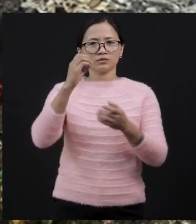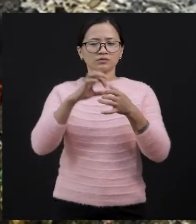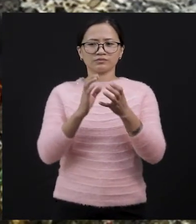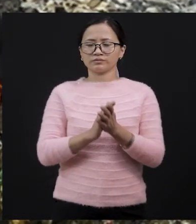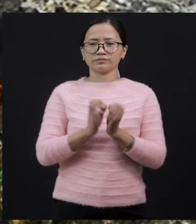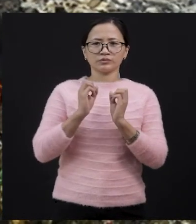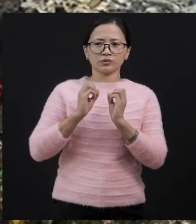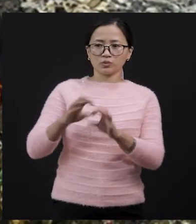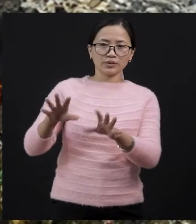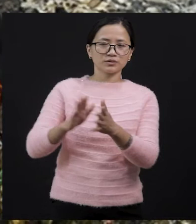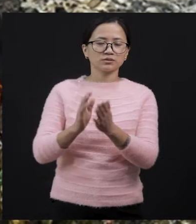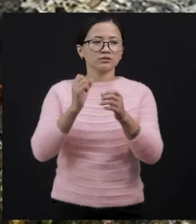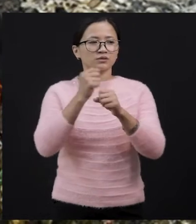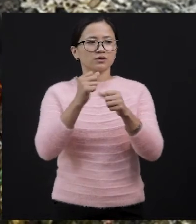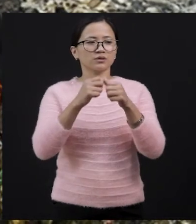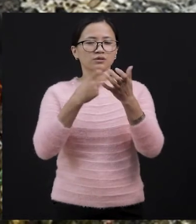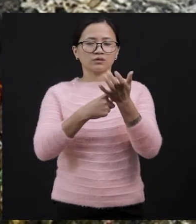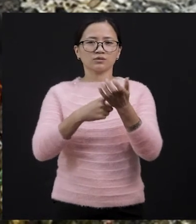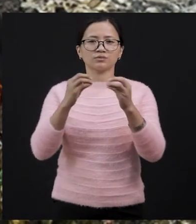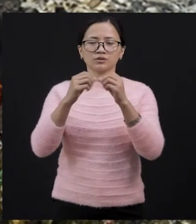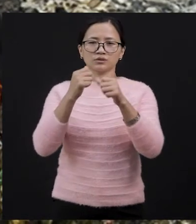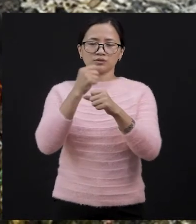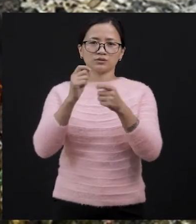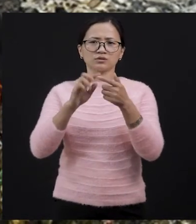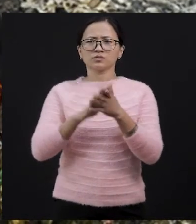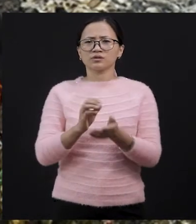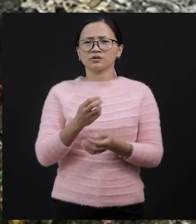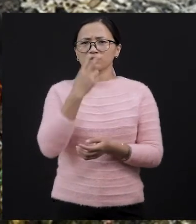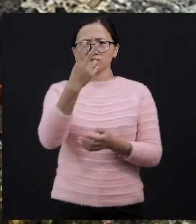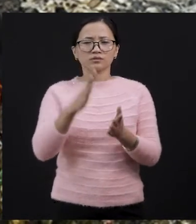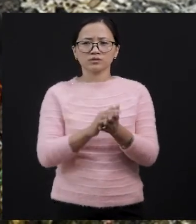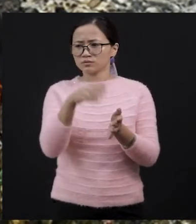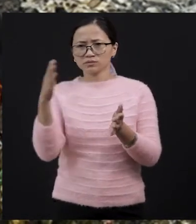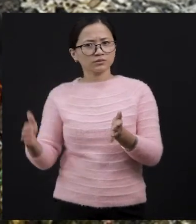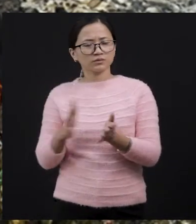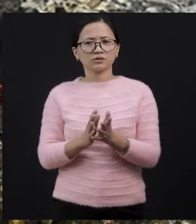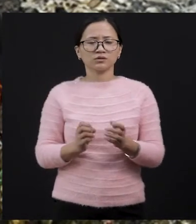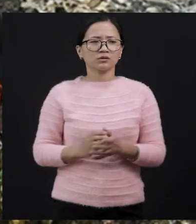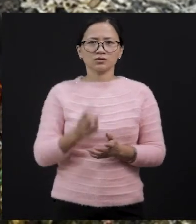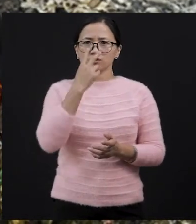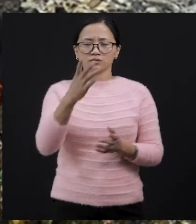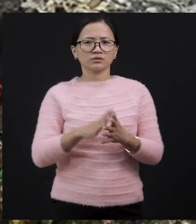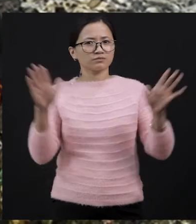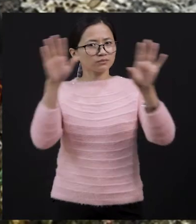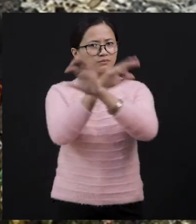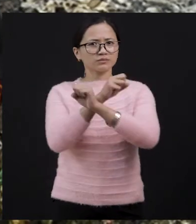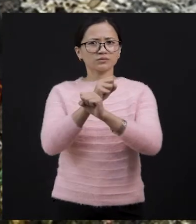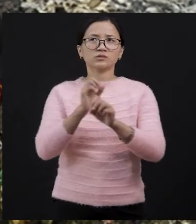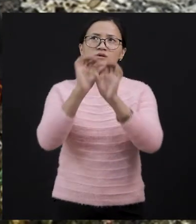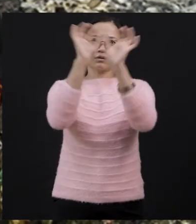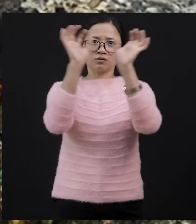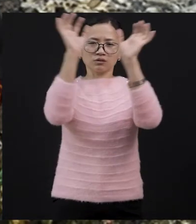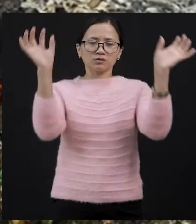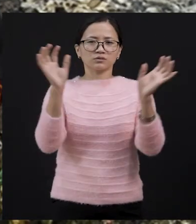of garbage. Now, if you look at the dumping site, do you see a dark smoke?